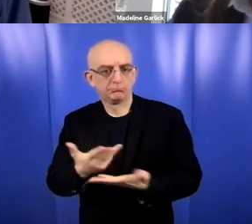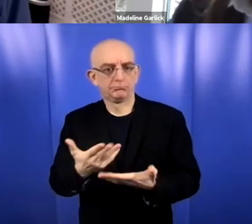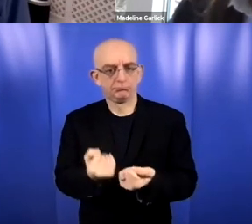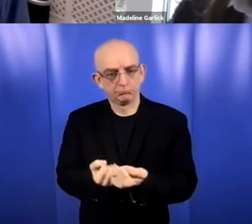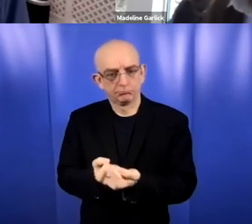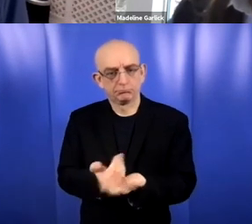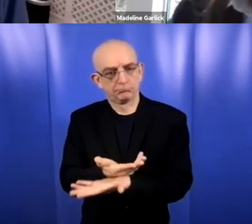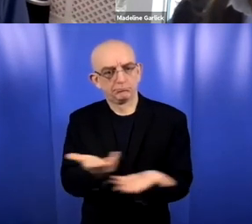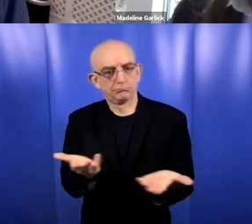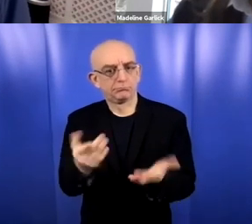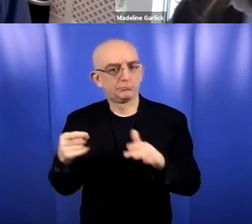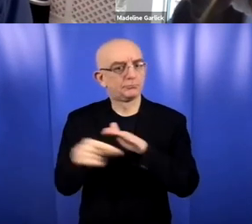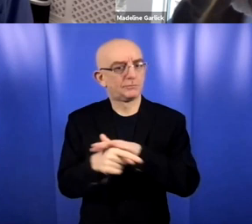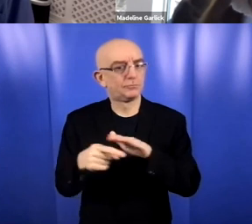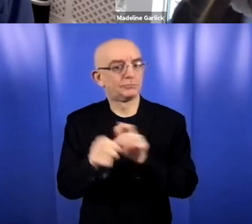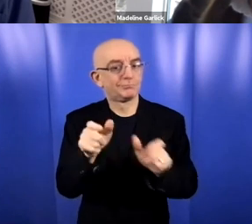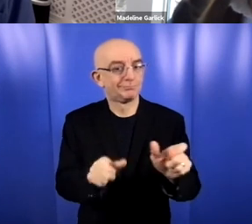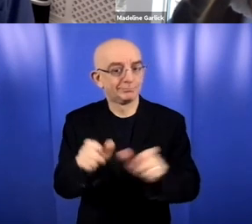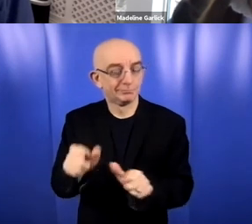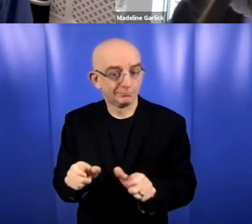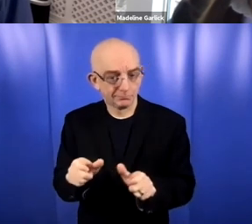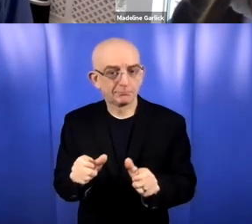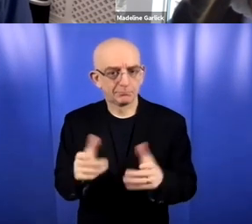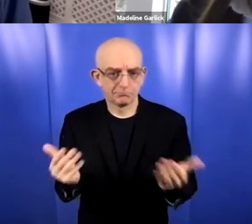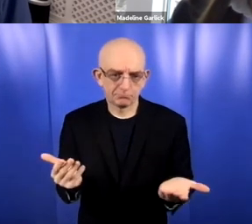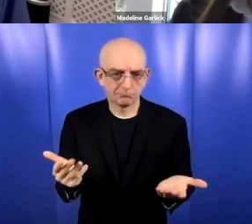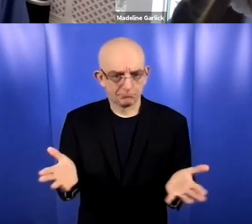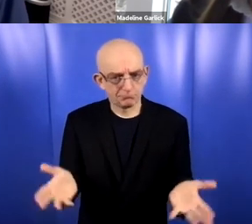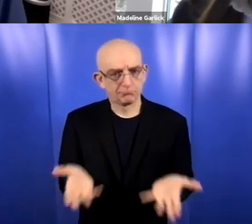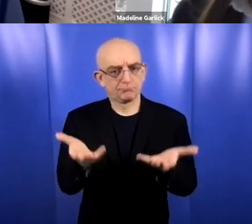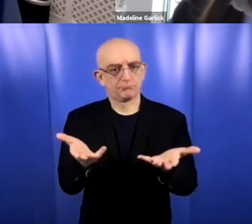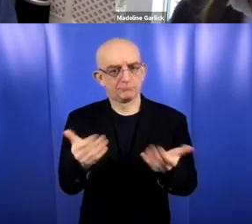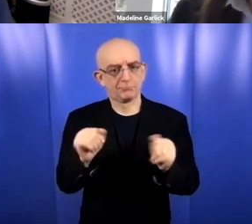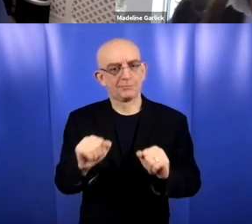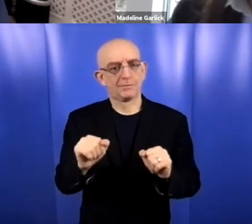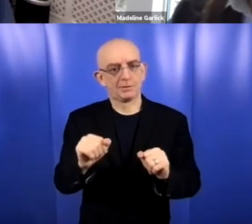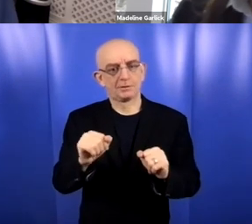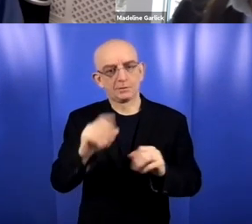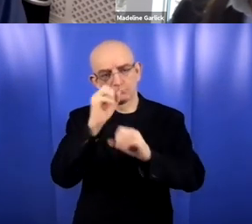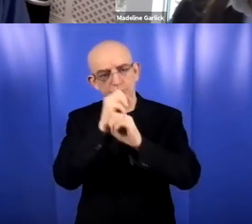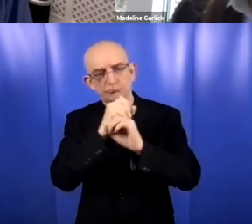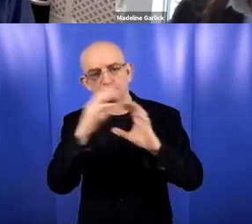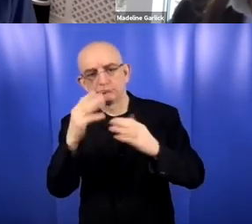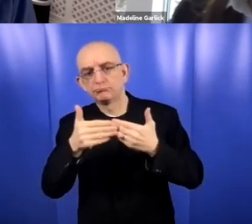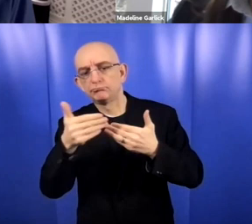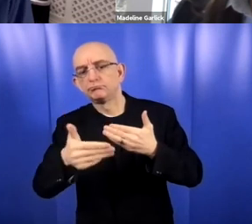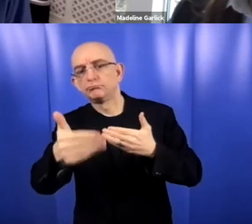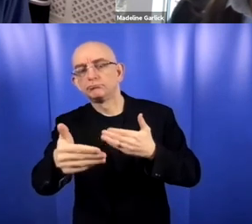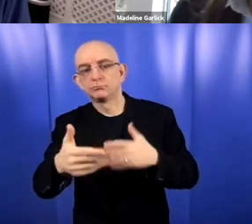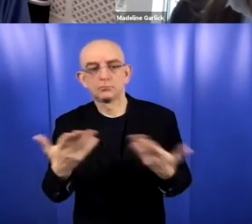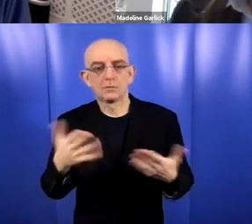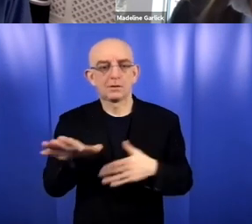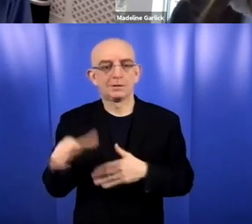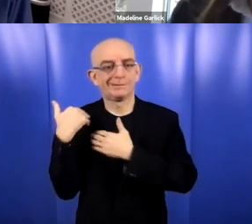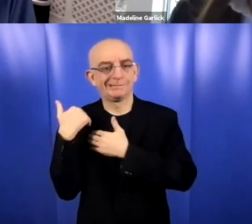and responsibility sharing with those countries that actually host 85% of persons of concern with